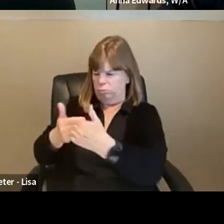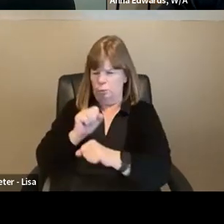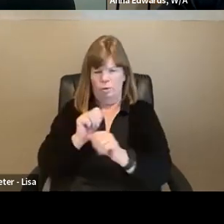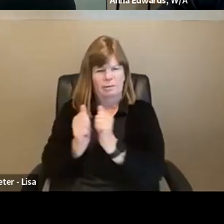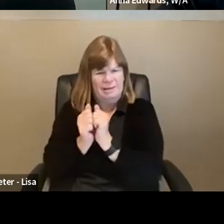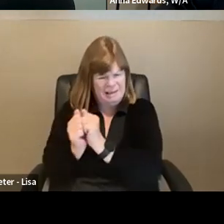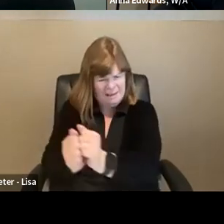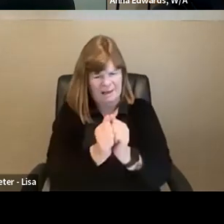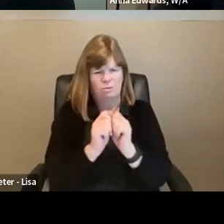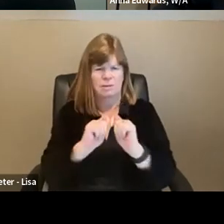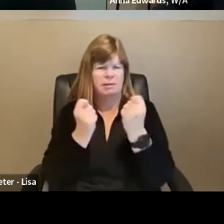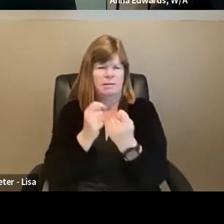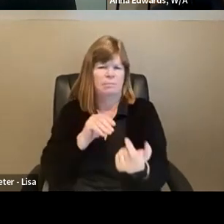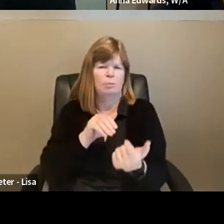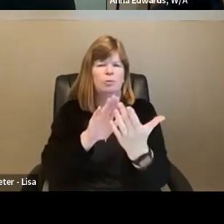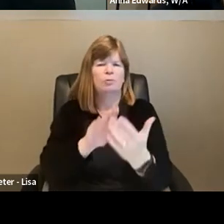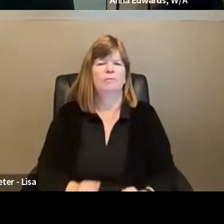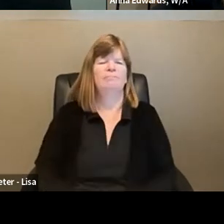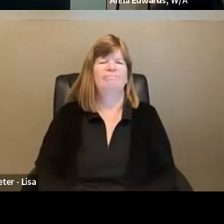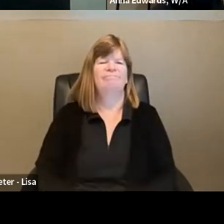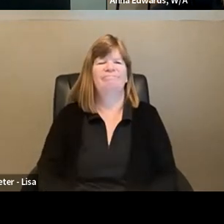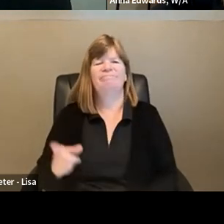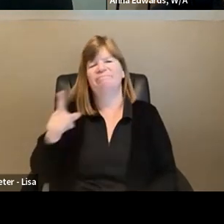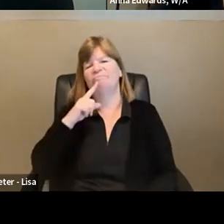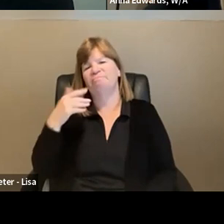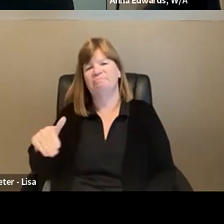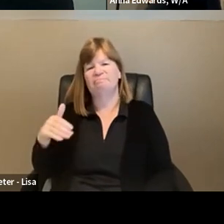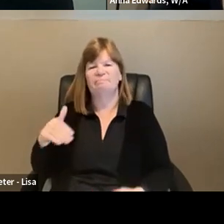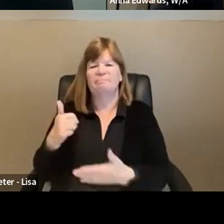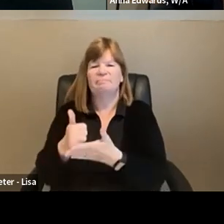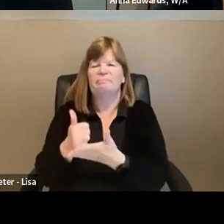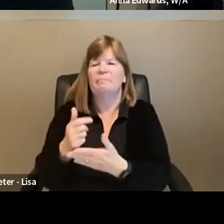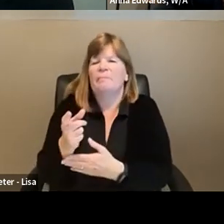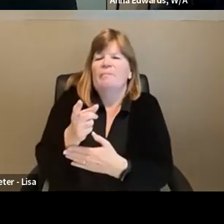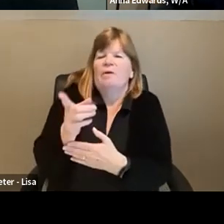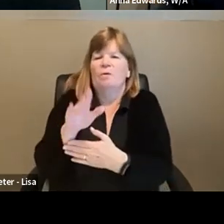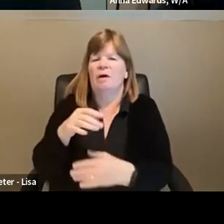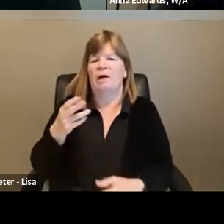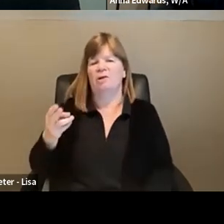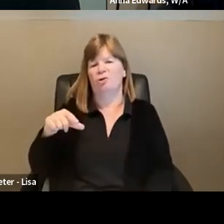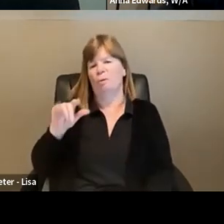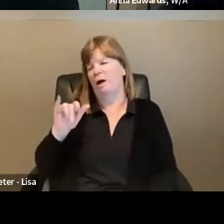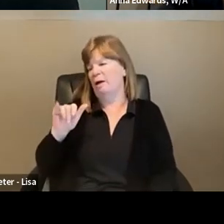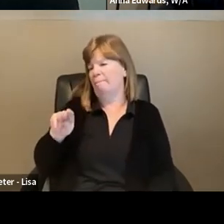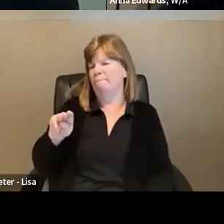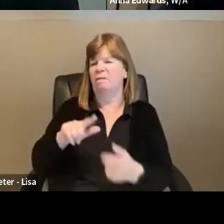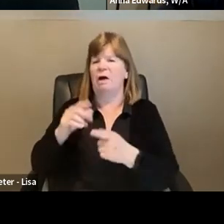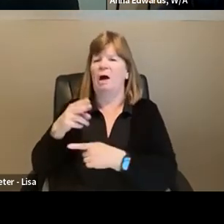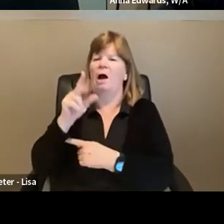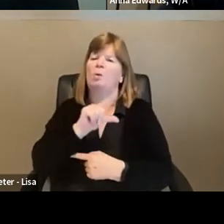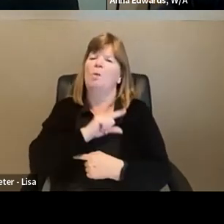team. It's super helpful. I know you mentioned the HQIM, the high quality instructional